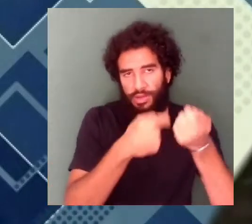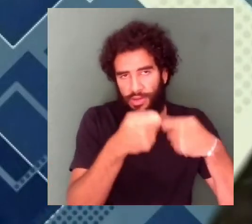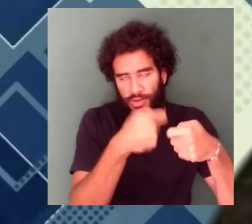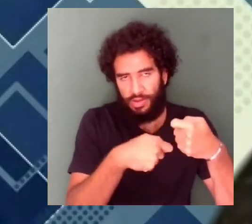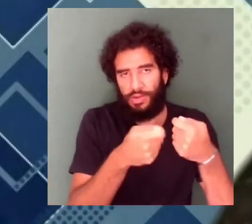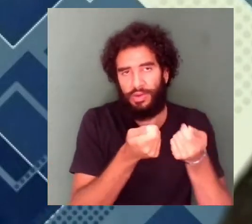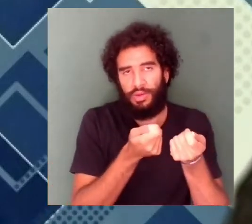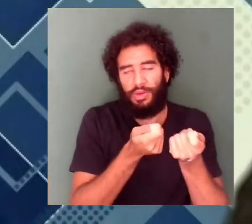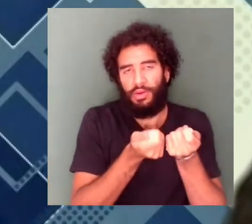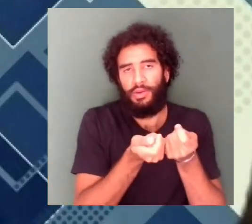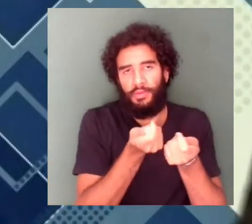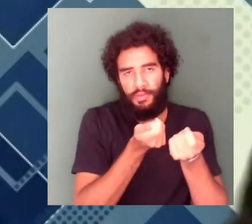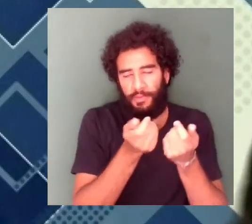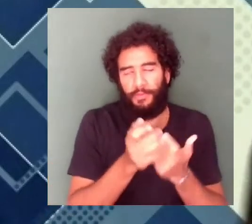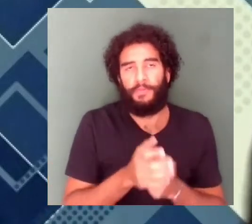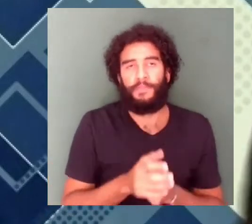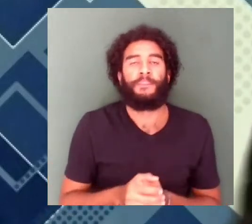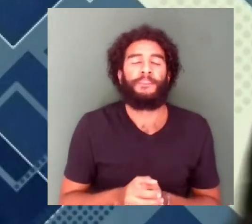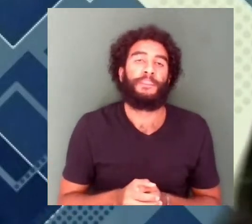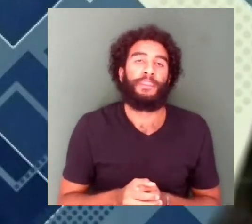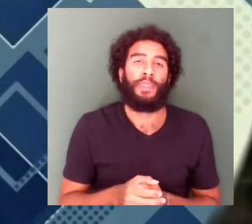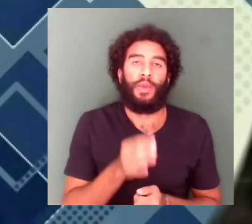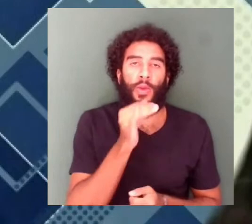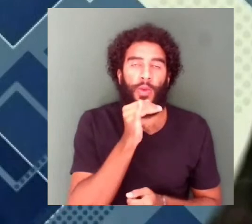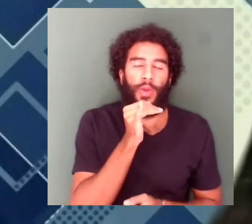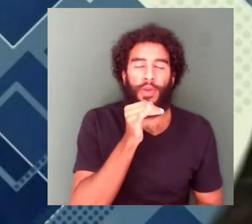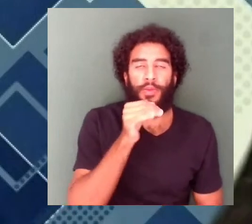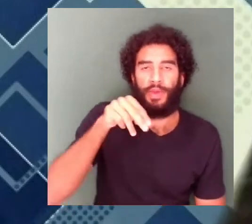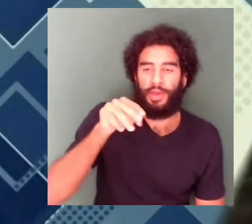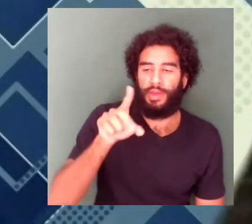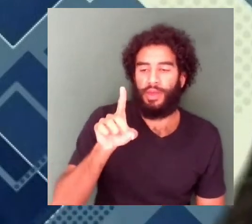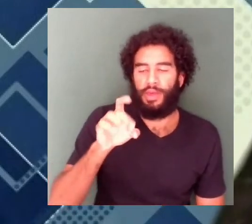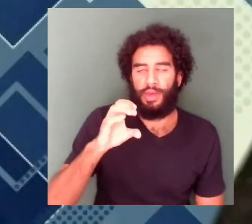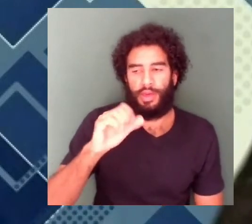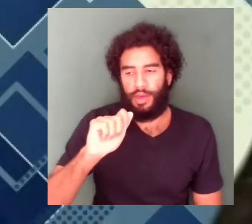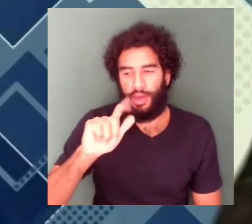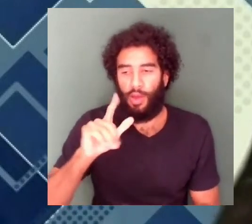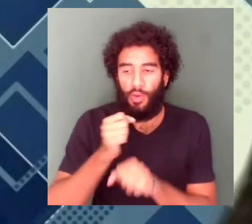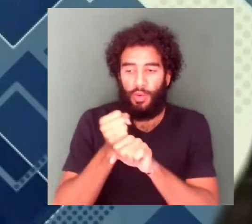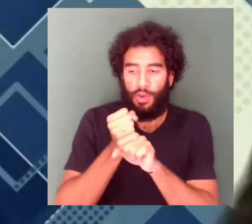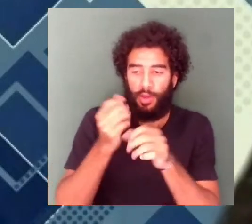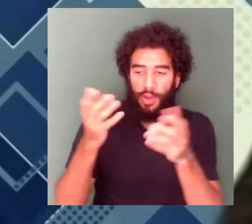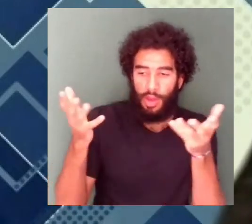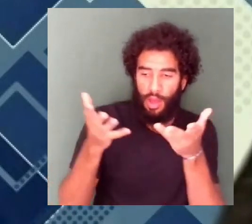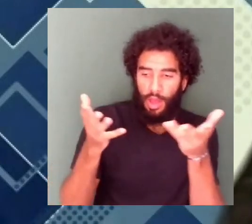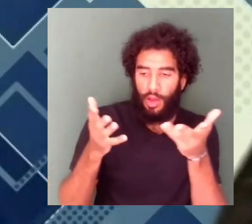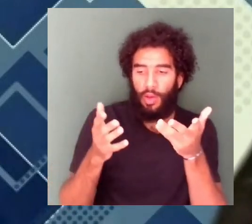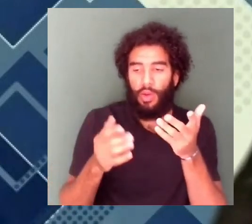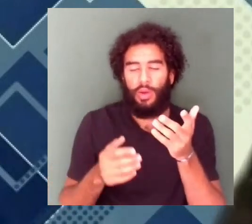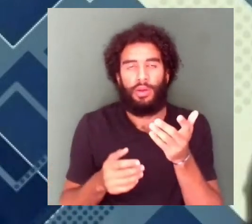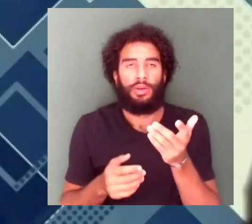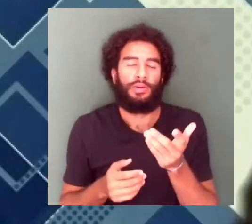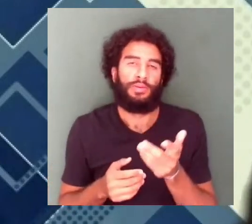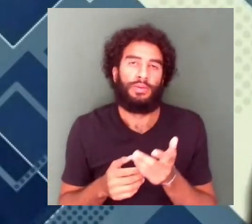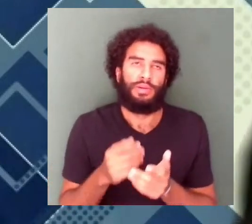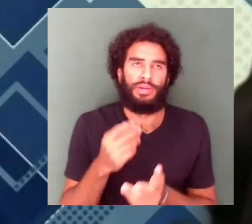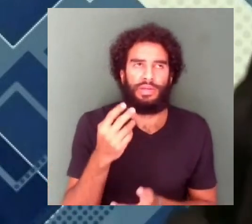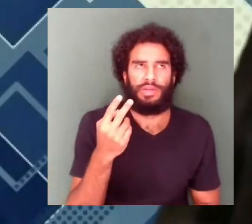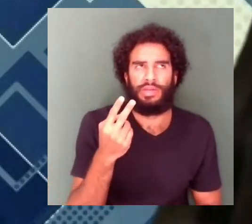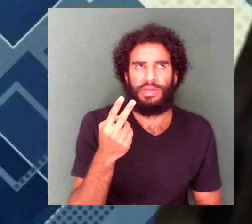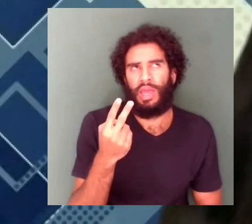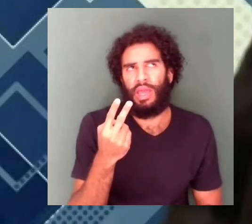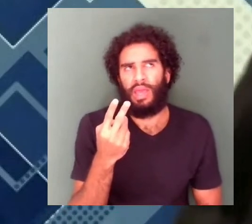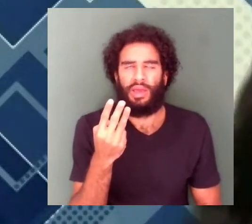e-commerce platforms, and we still implement some things related to ANIBECAL during this